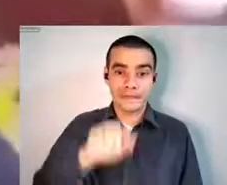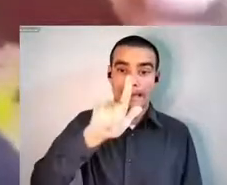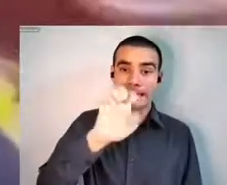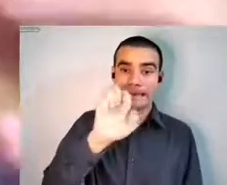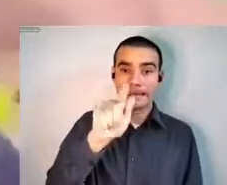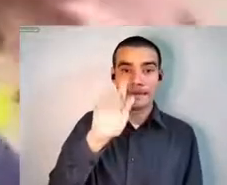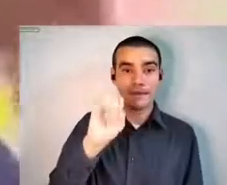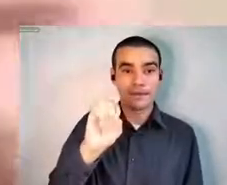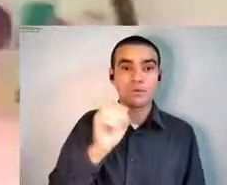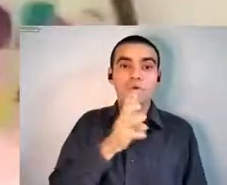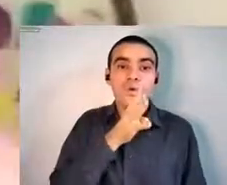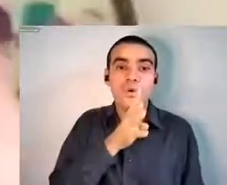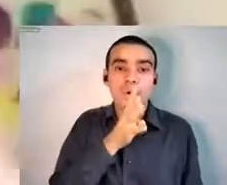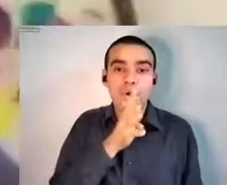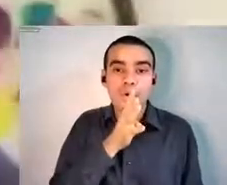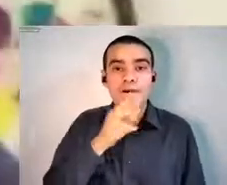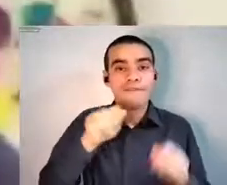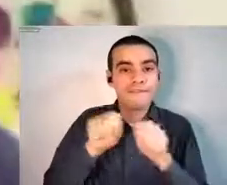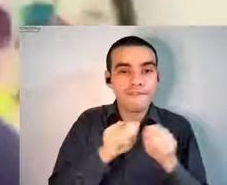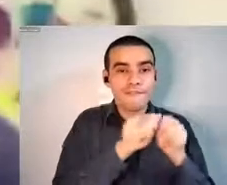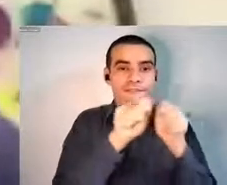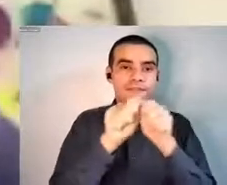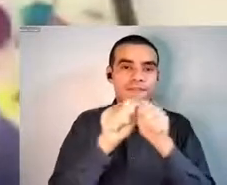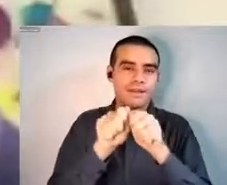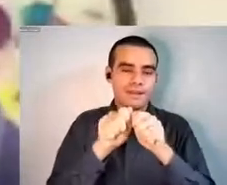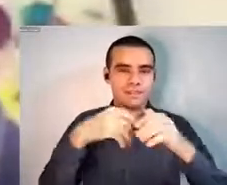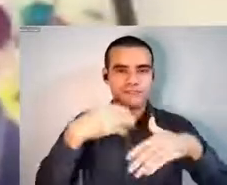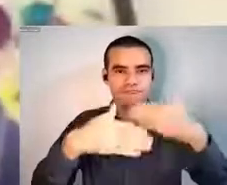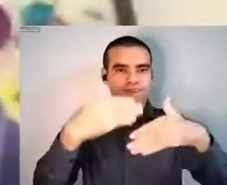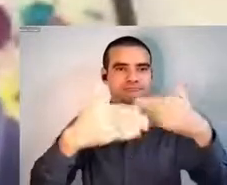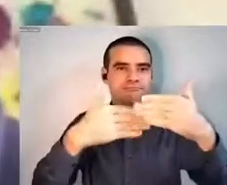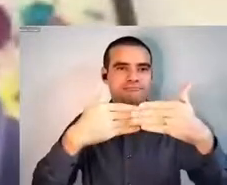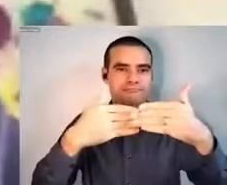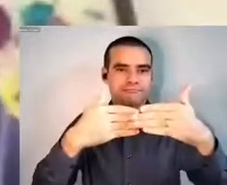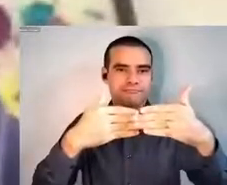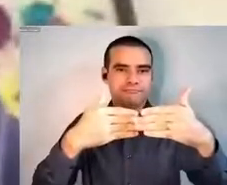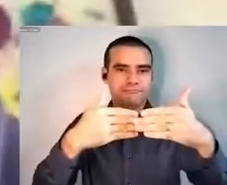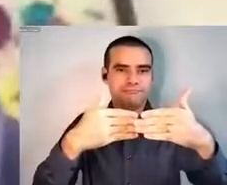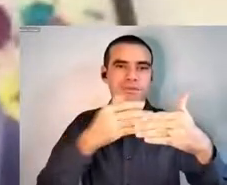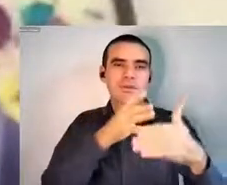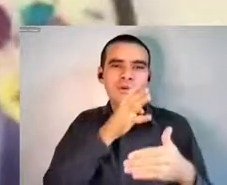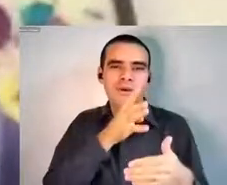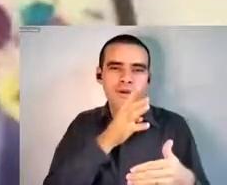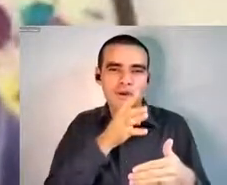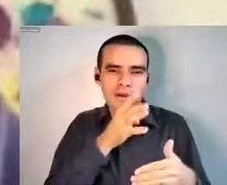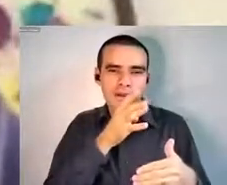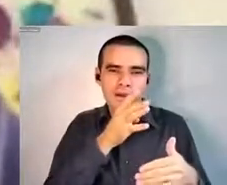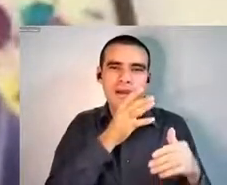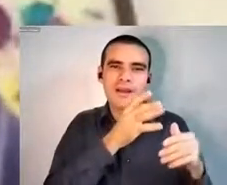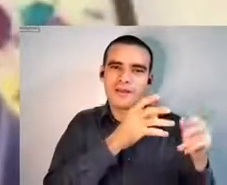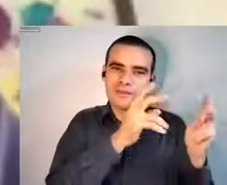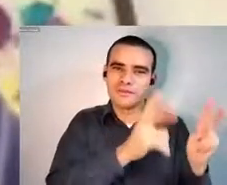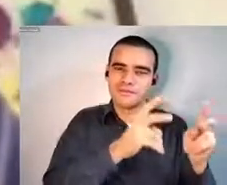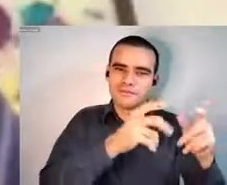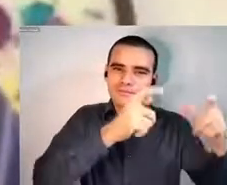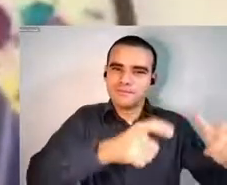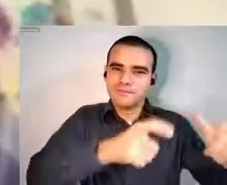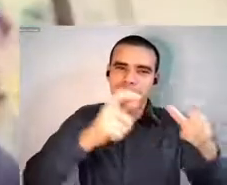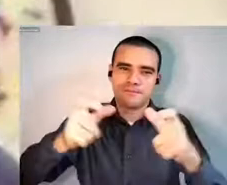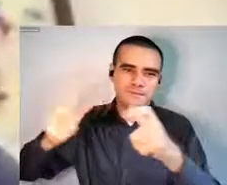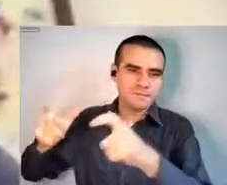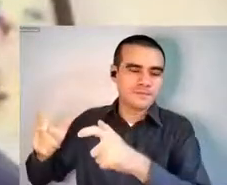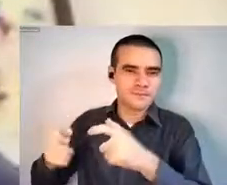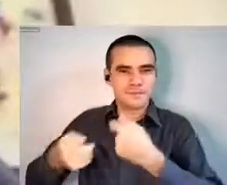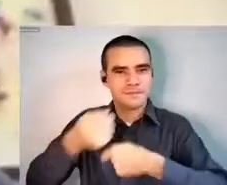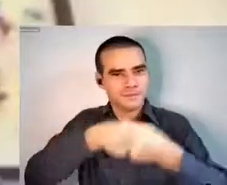So this Lego of knowledge is what made develop the knowledge in many different